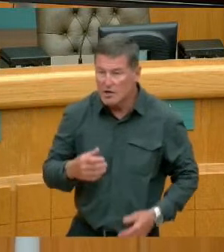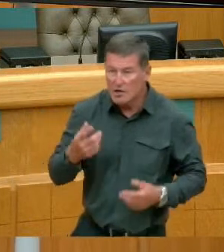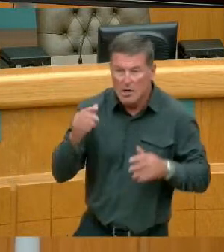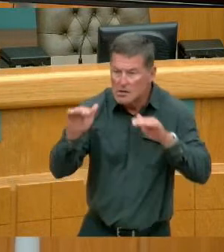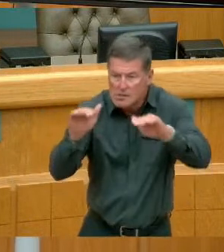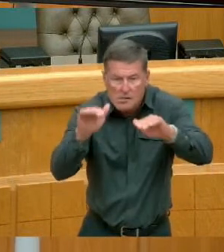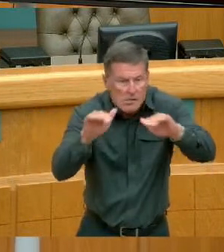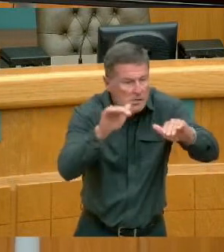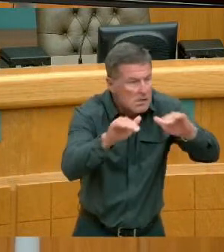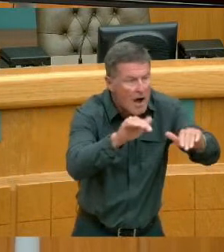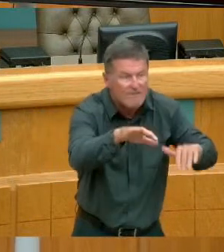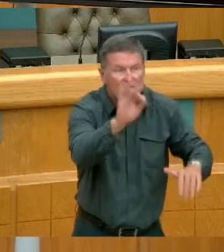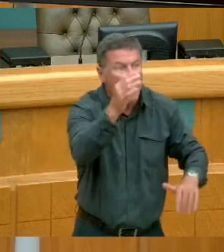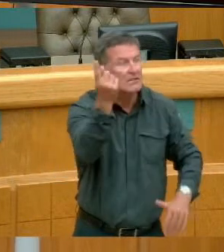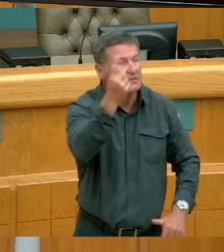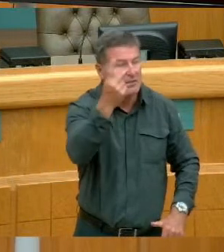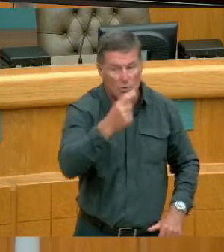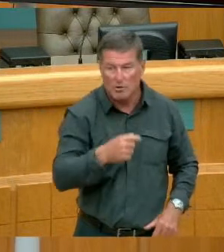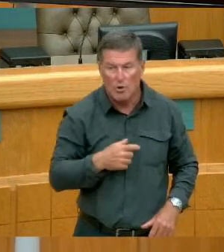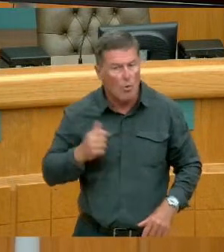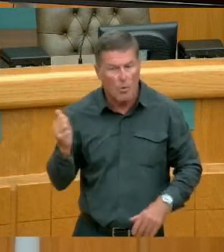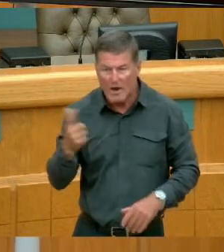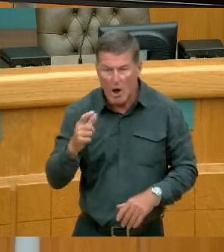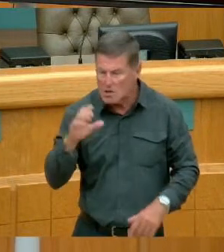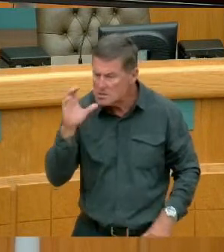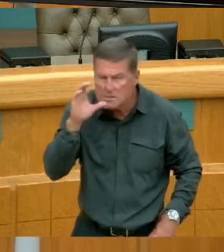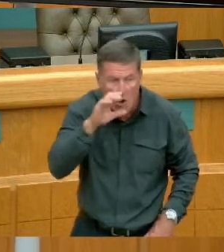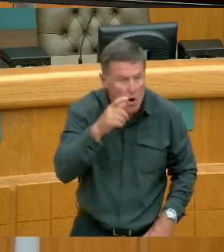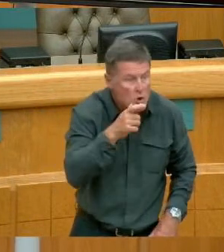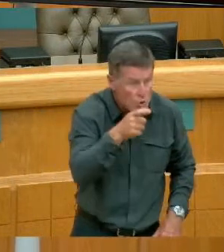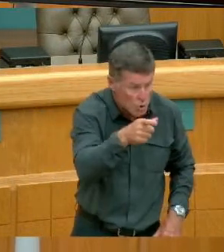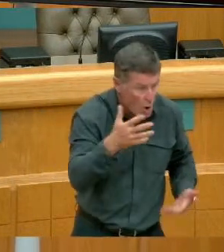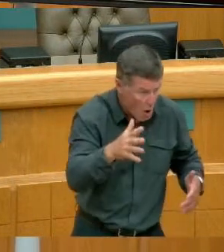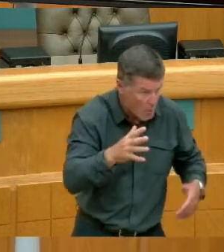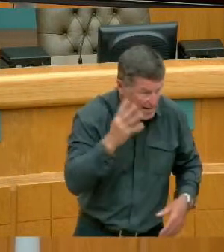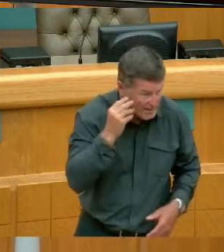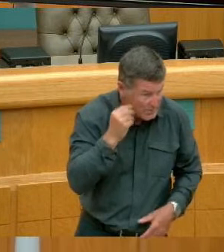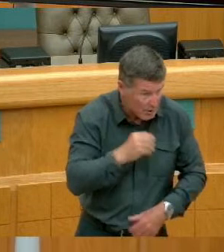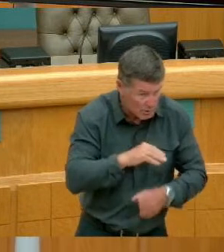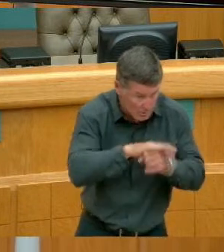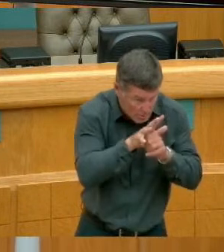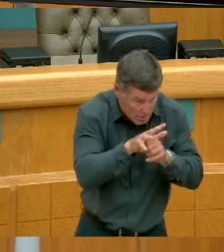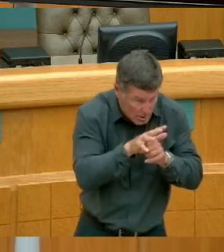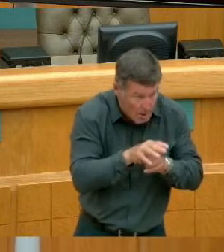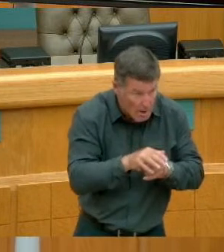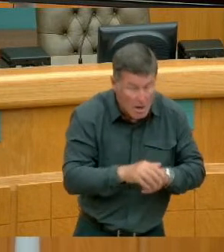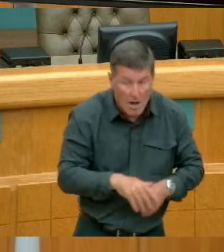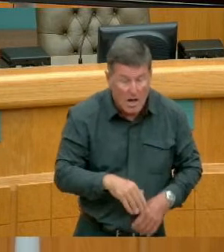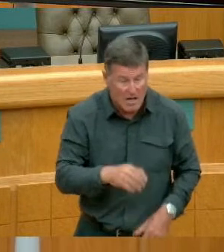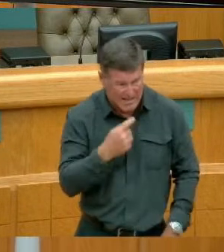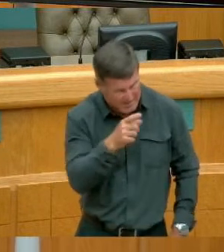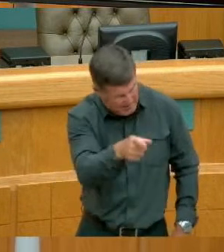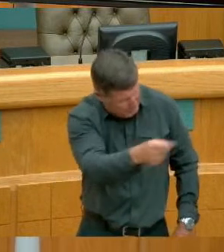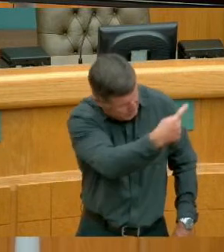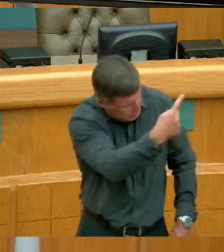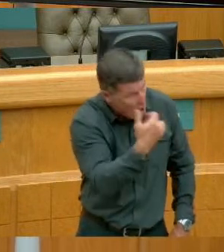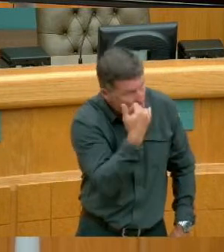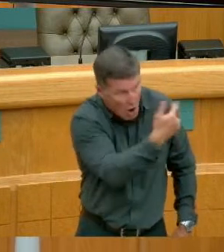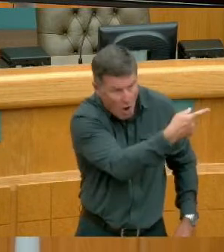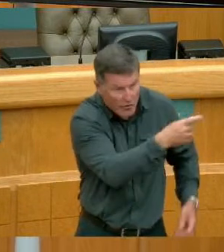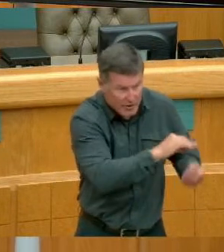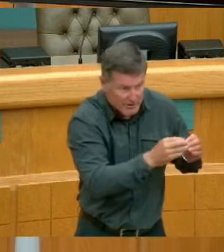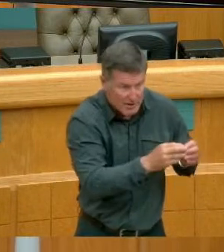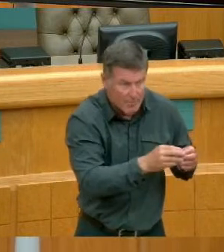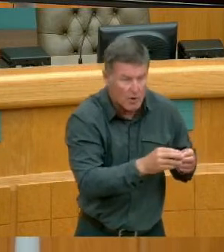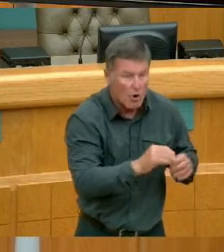10 of us. I know it's within our power to find these folks, to call that number and let us assist you in